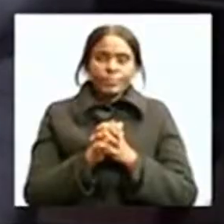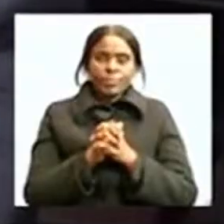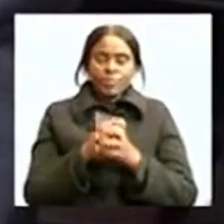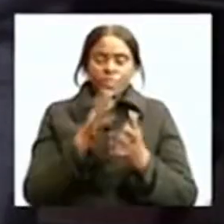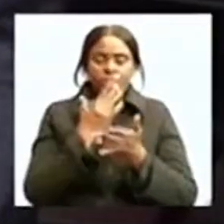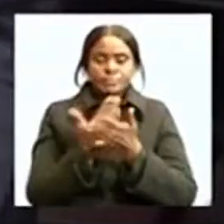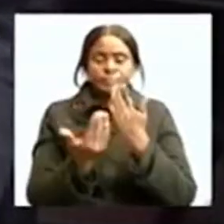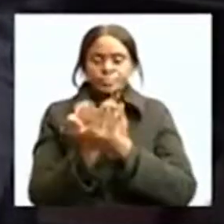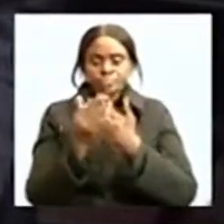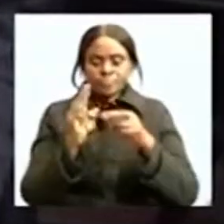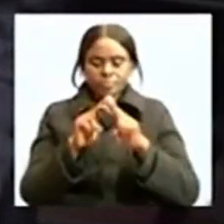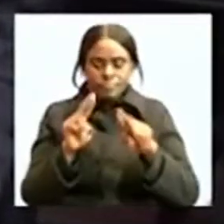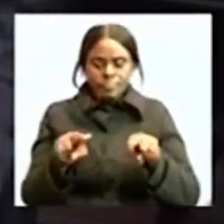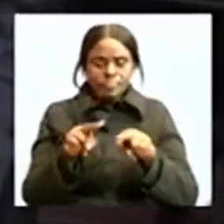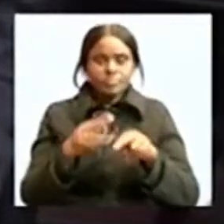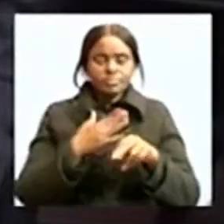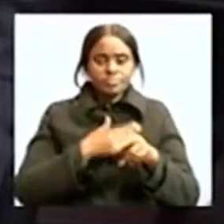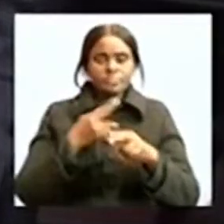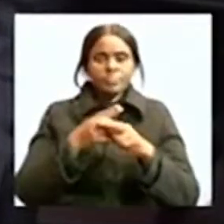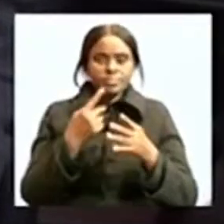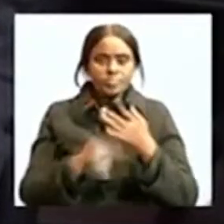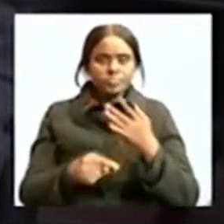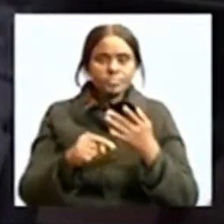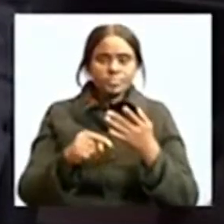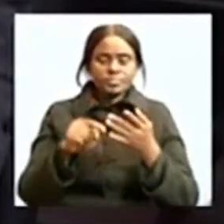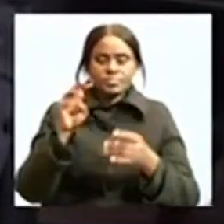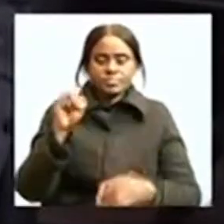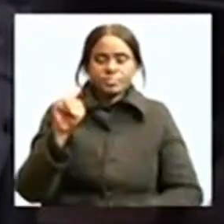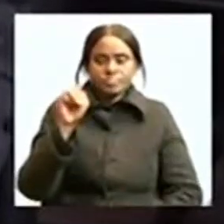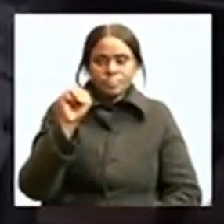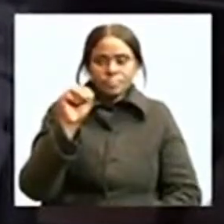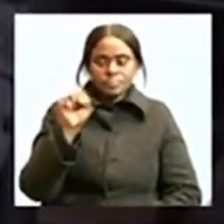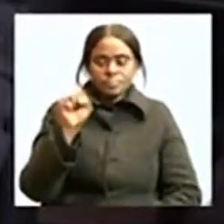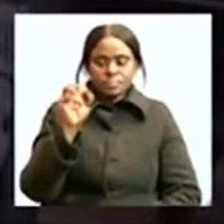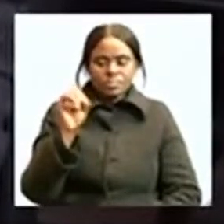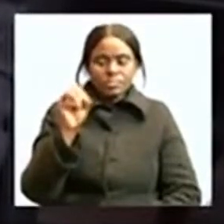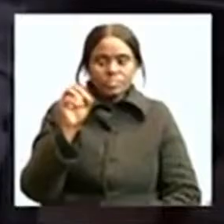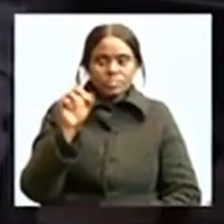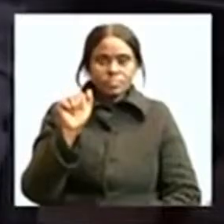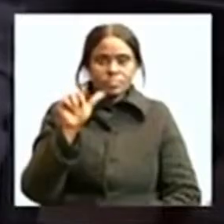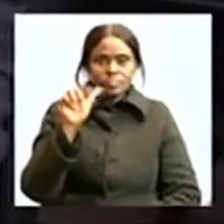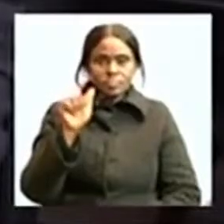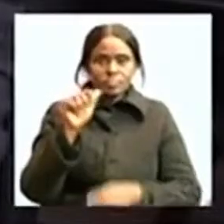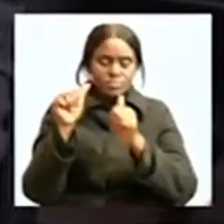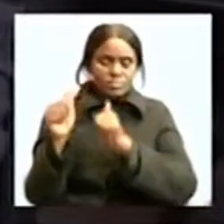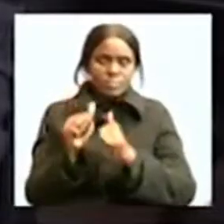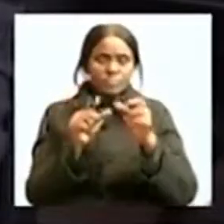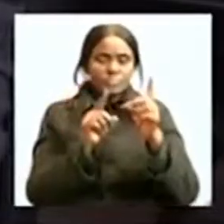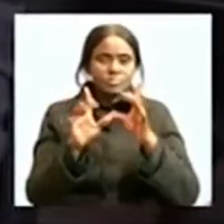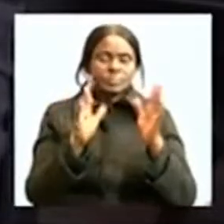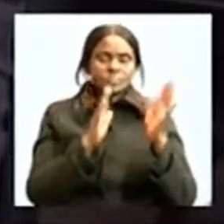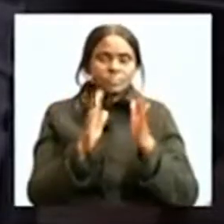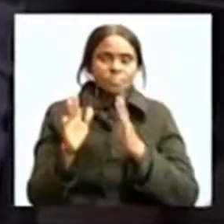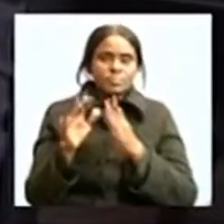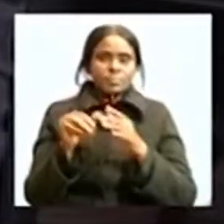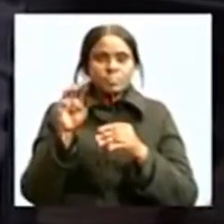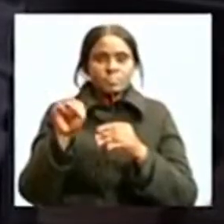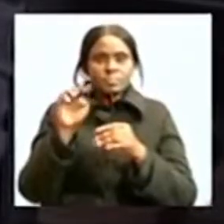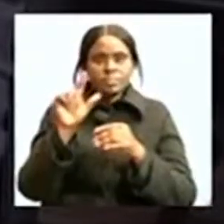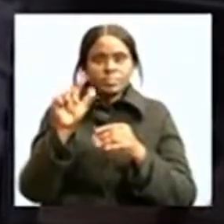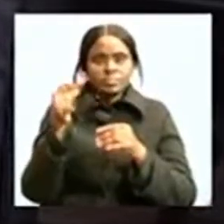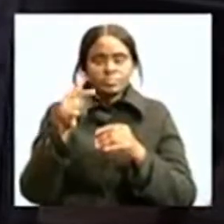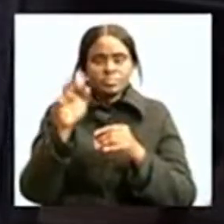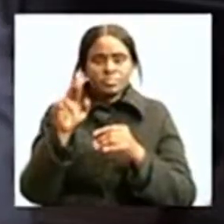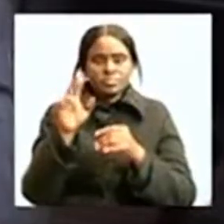Good morning, Chairperson. My name is Martin Sodala, Acting Director, Planning and Information, Ministry of Local Government and Rural